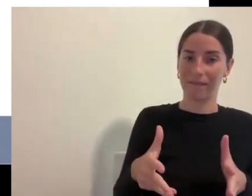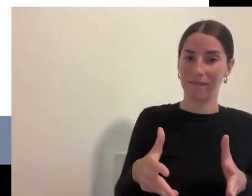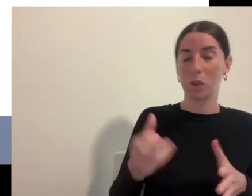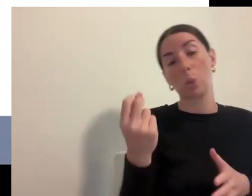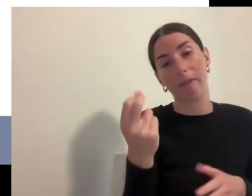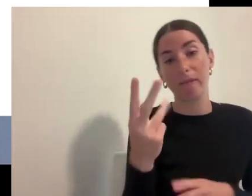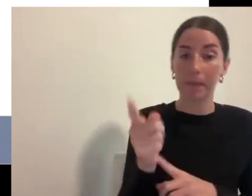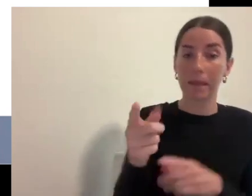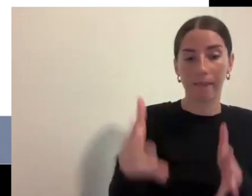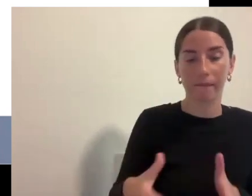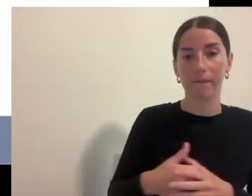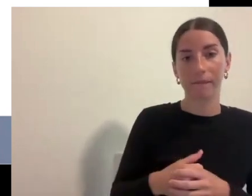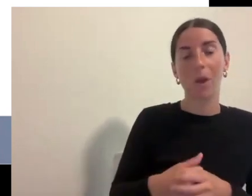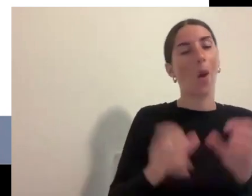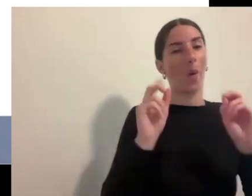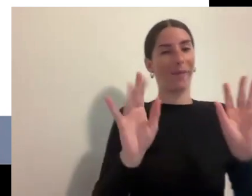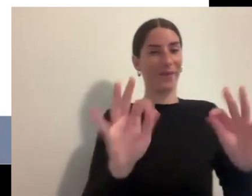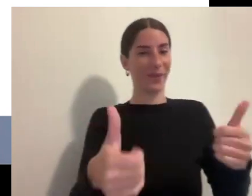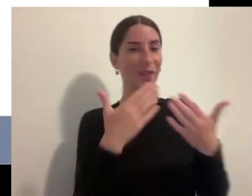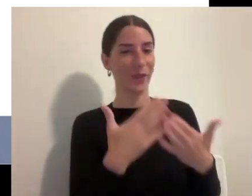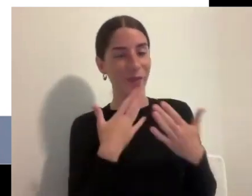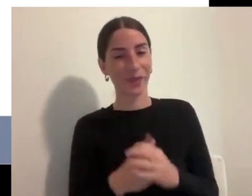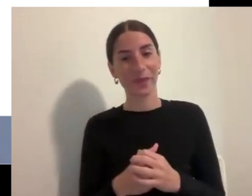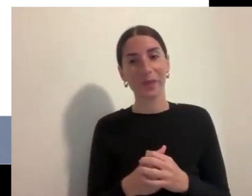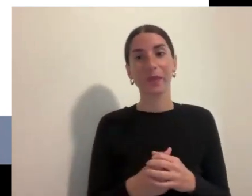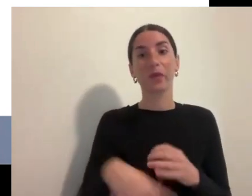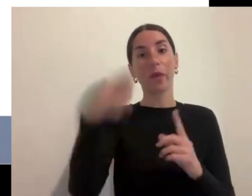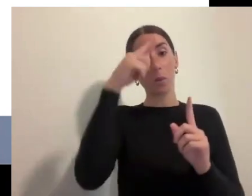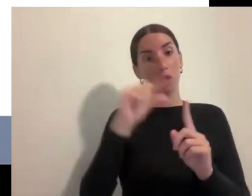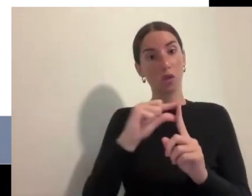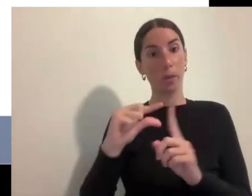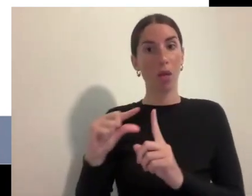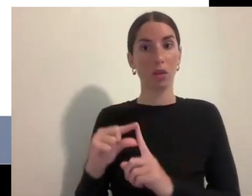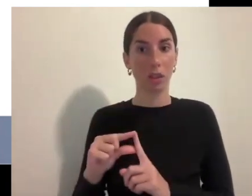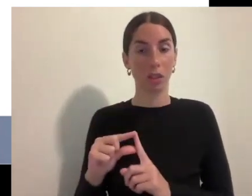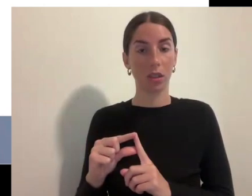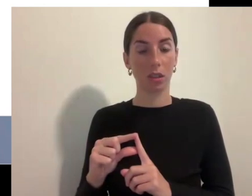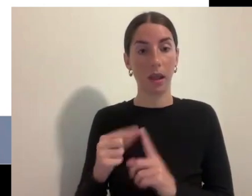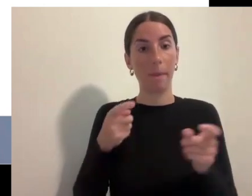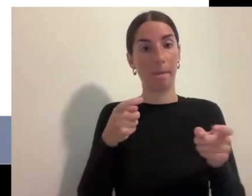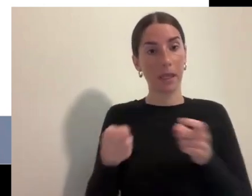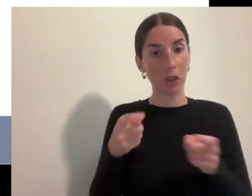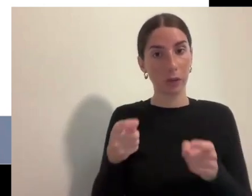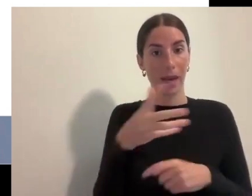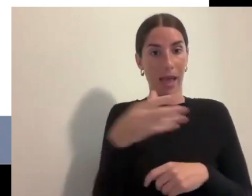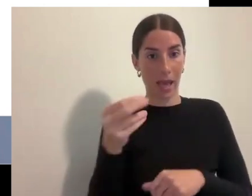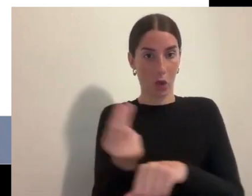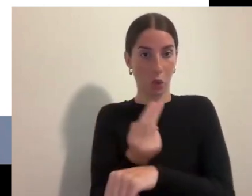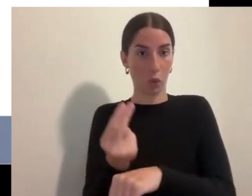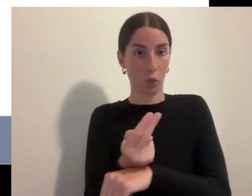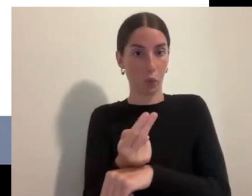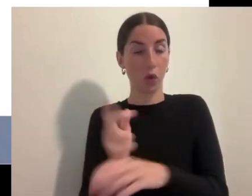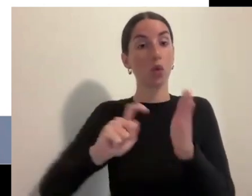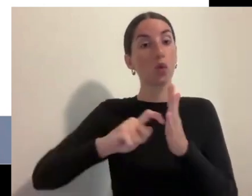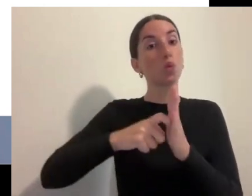minutes Good. left. Yes, good. All right. So now for terminology management and use. So the tools that we